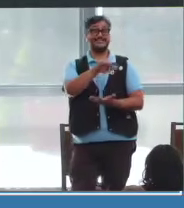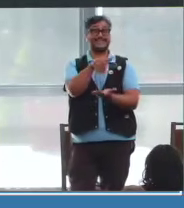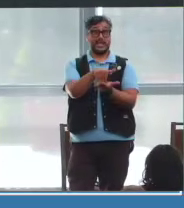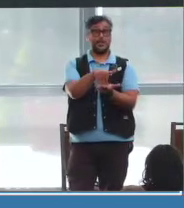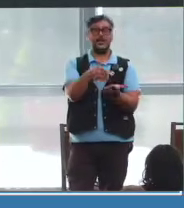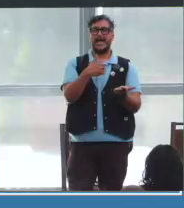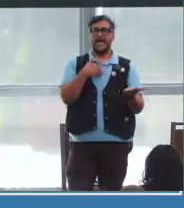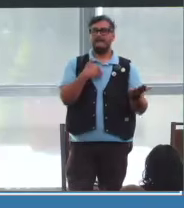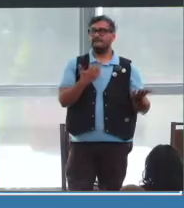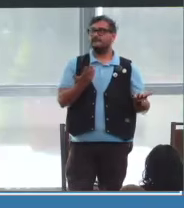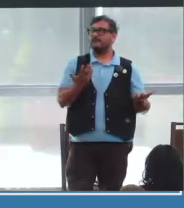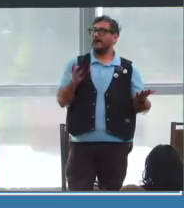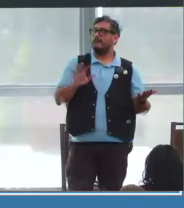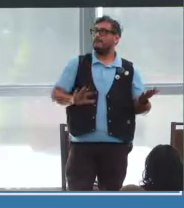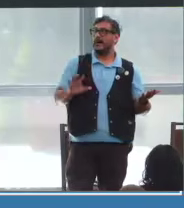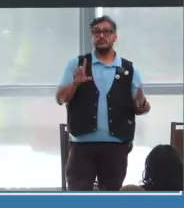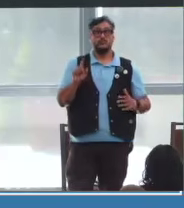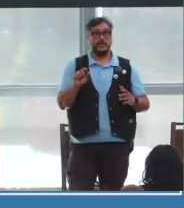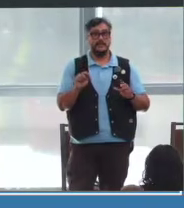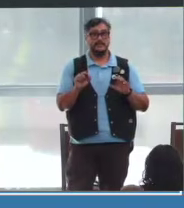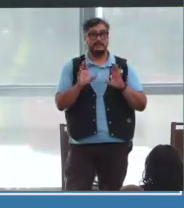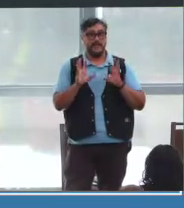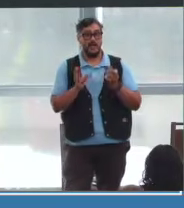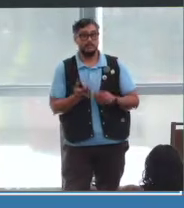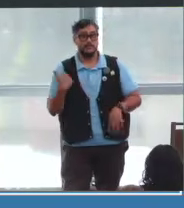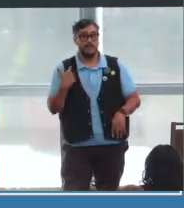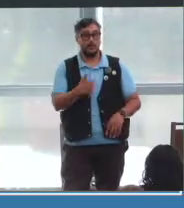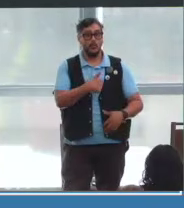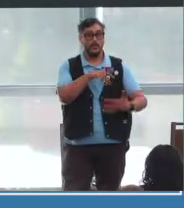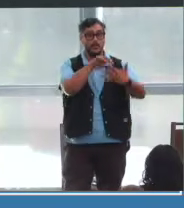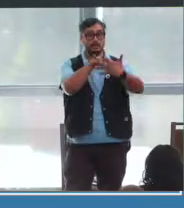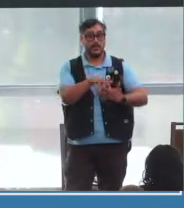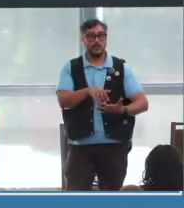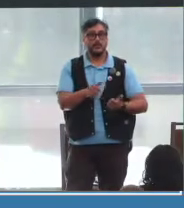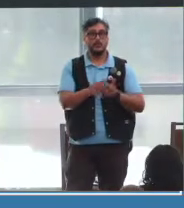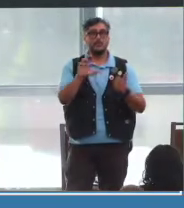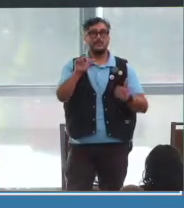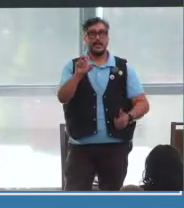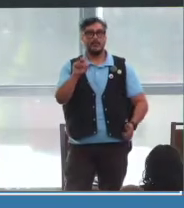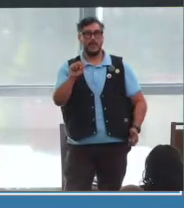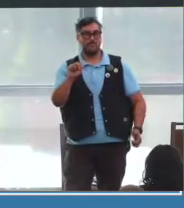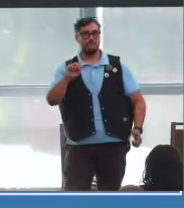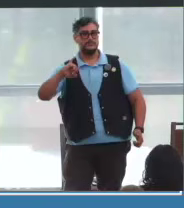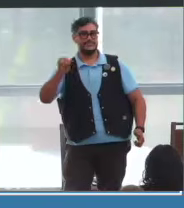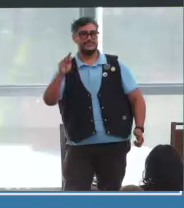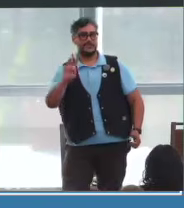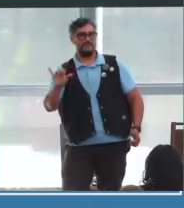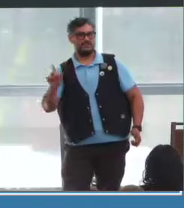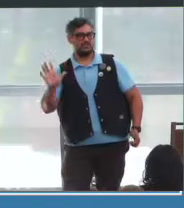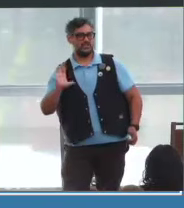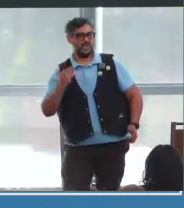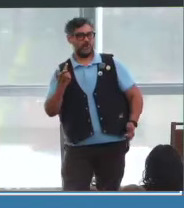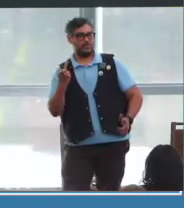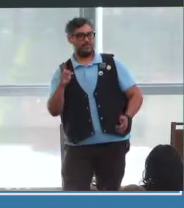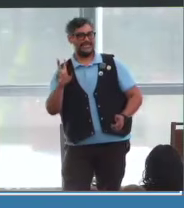about we have about 20 families that we are studying with Caroline Jeffries, who's our PhD